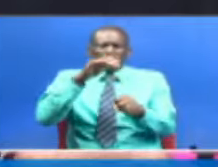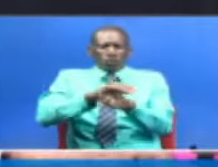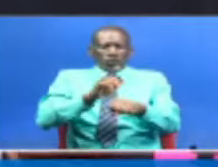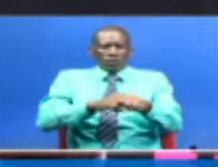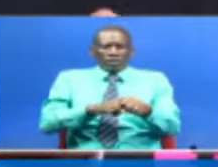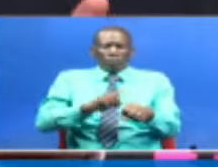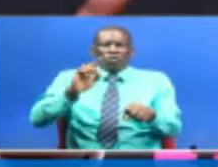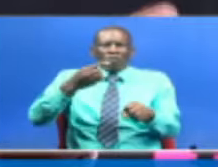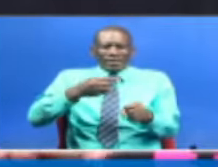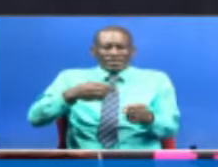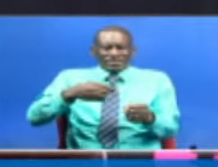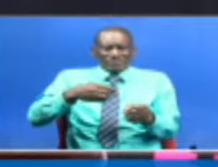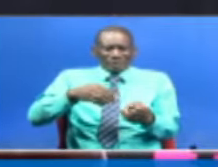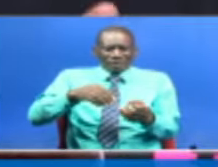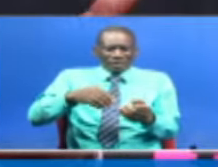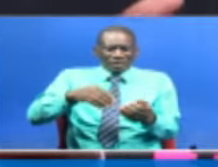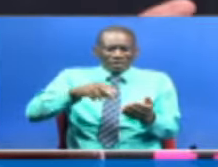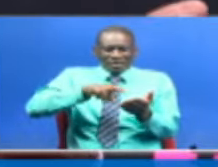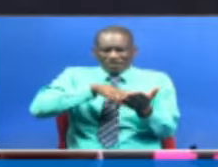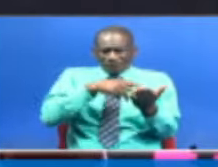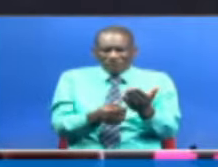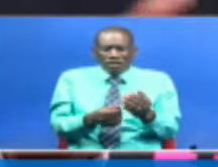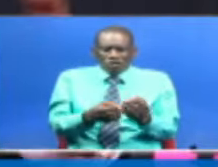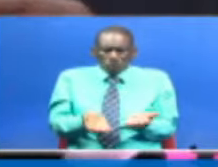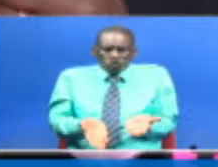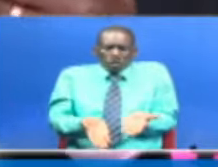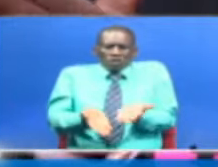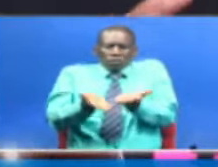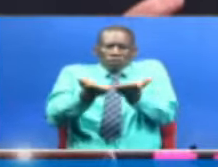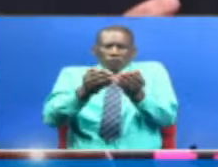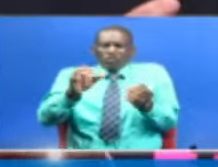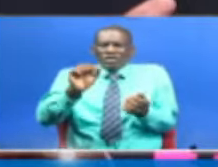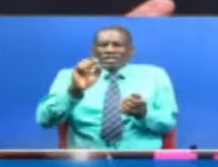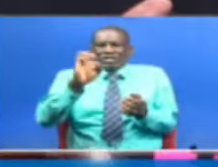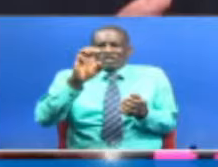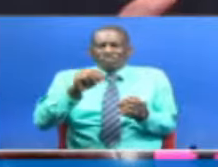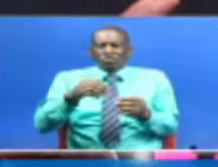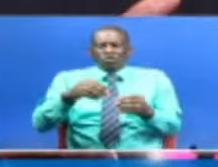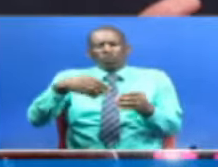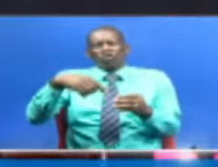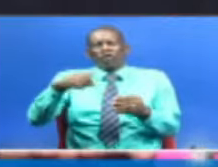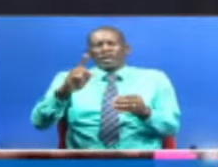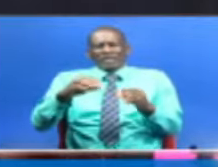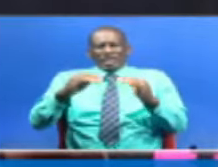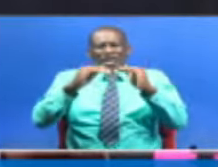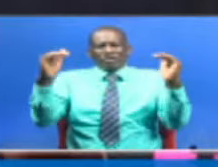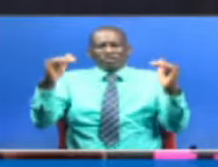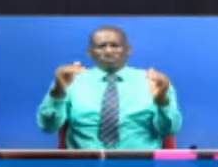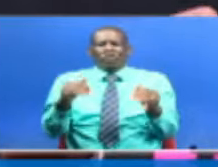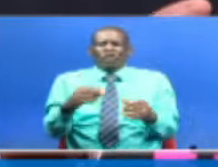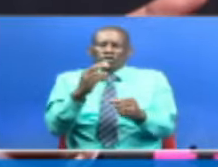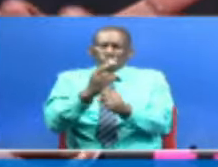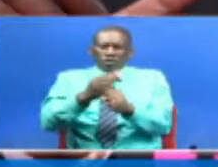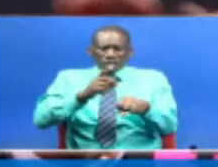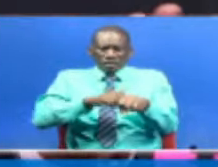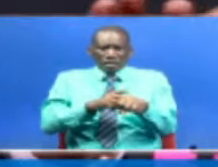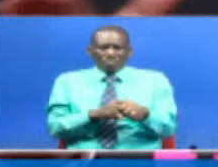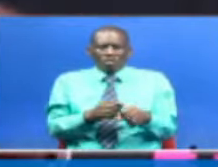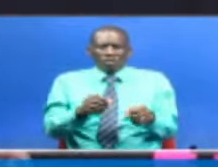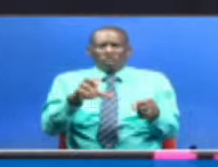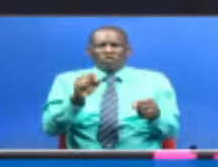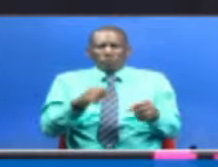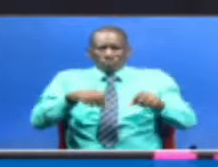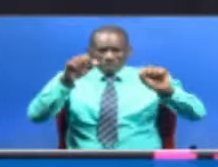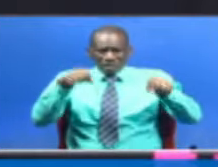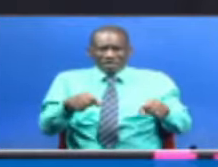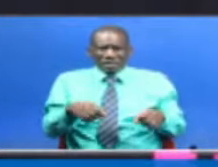they are down, to build up the steam to the quality level before you feed into the turbine takes time. Mm-hmm. So yes, it